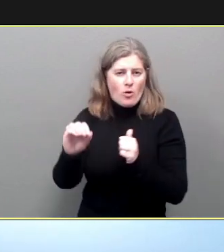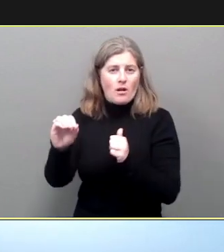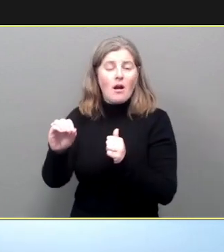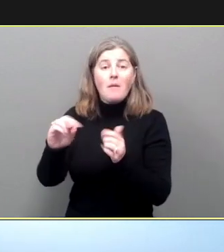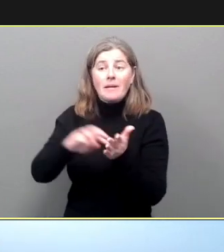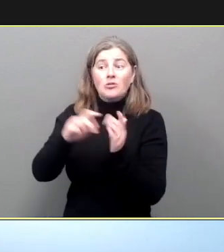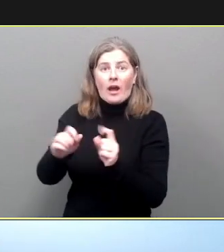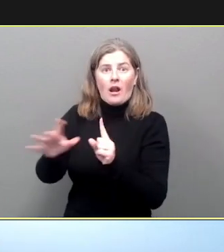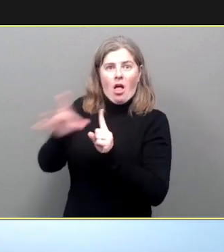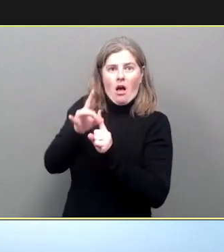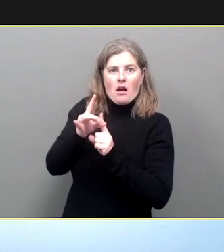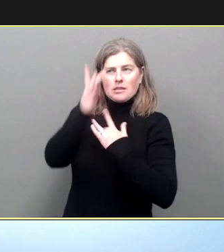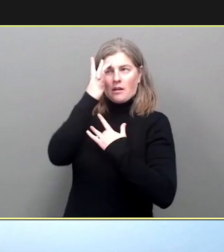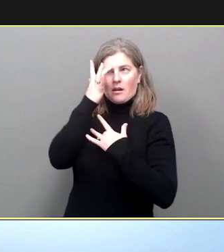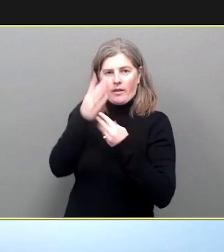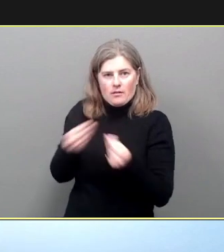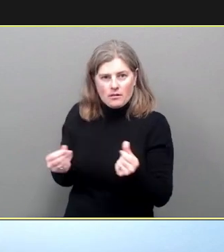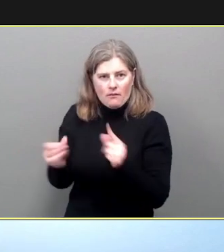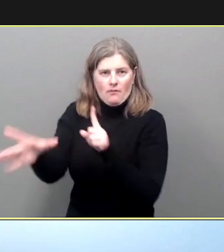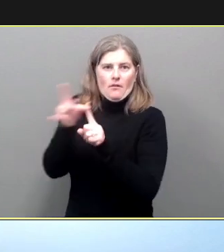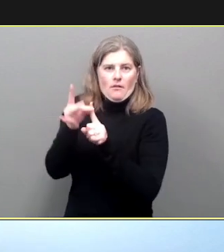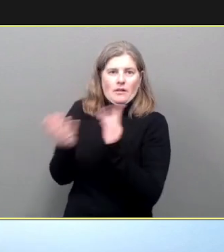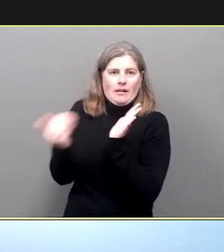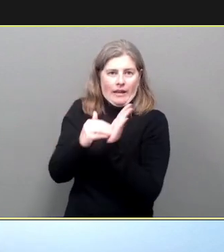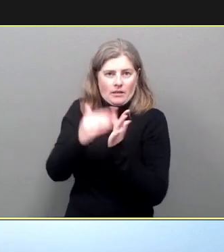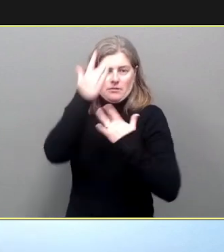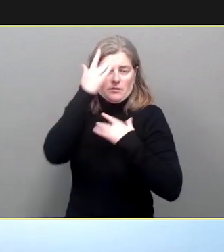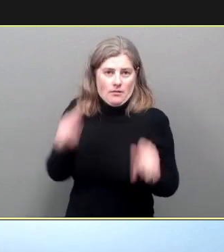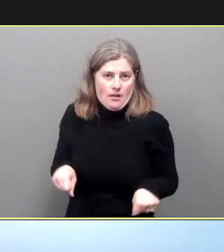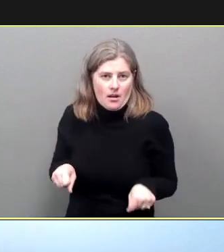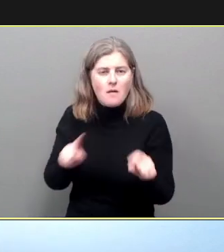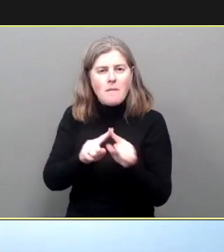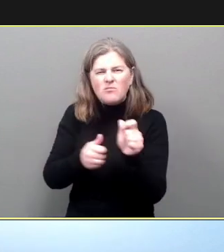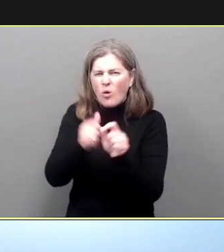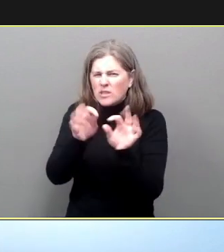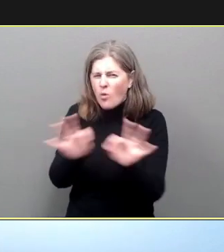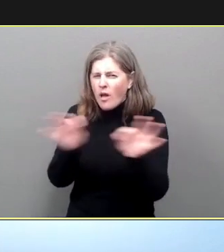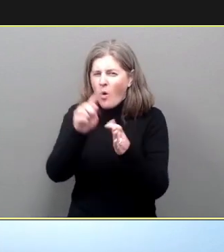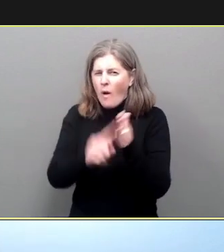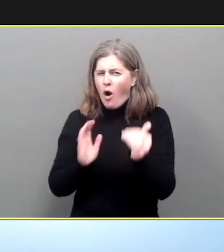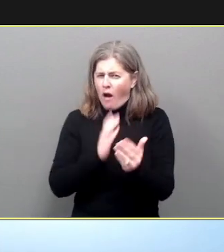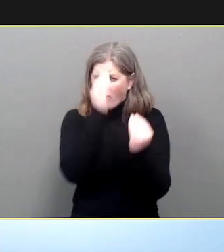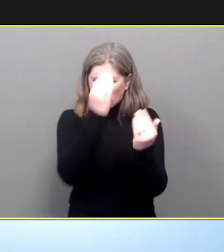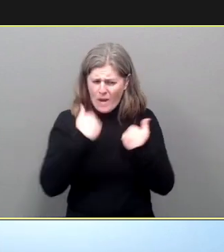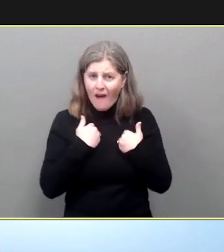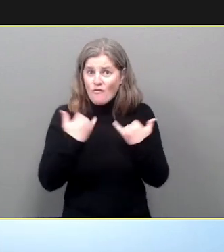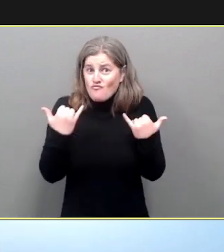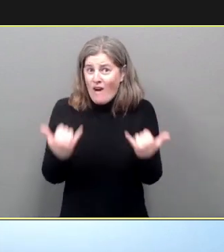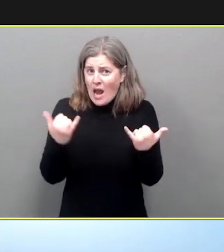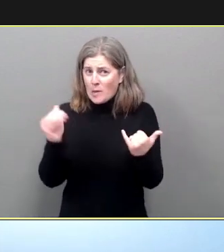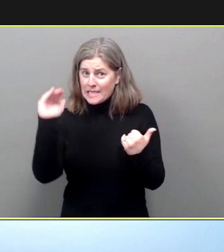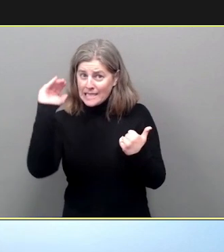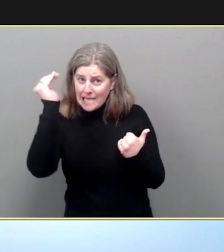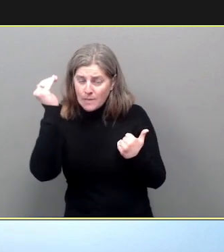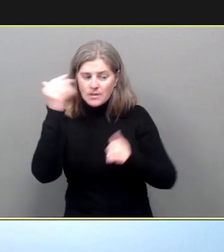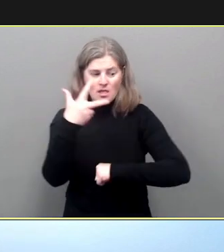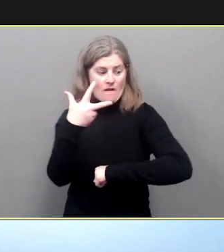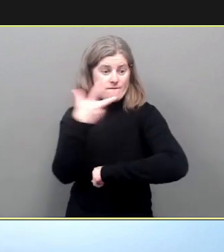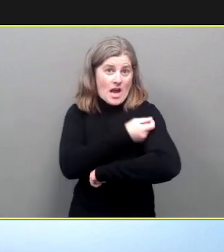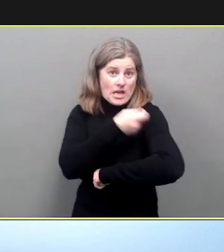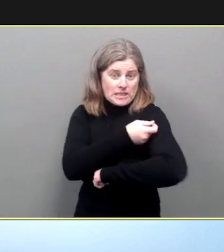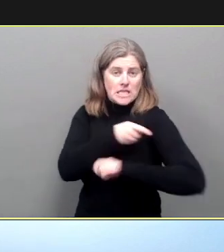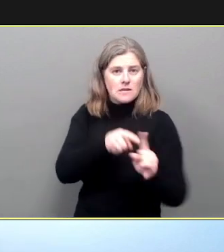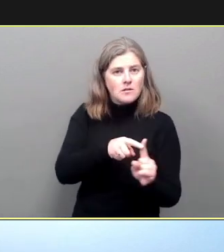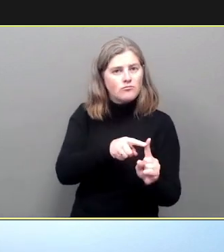reinfection. But most importantly, the data that we have available right now suggests the vaccines